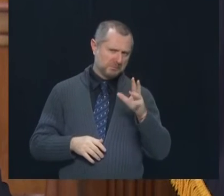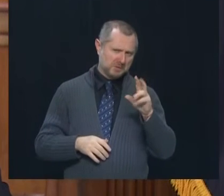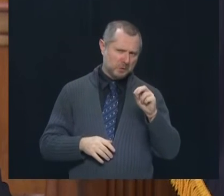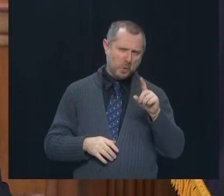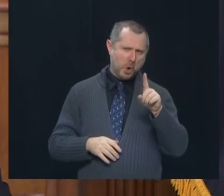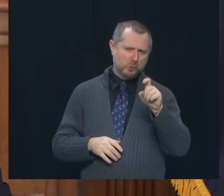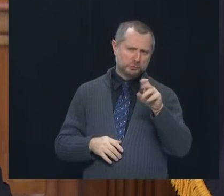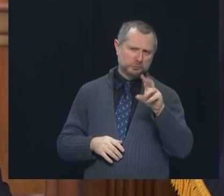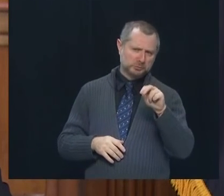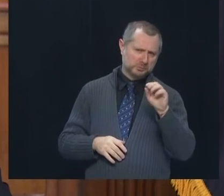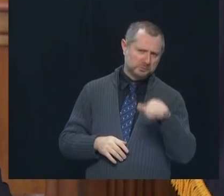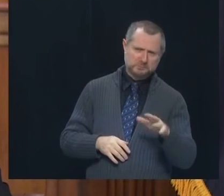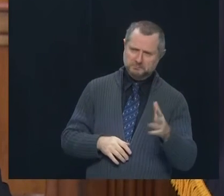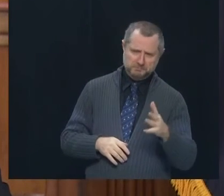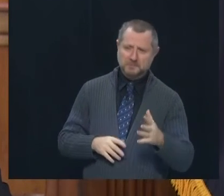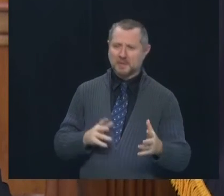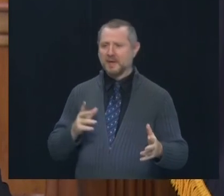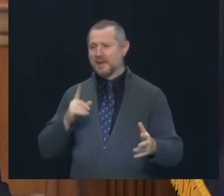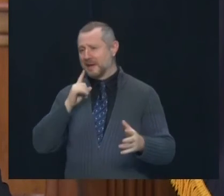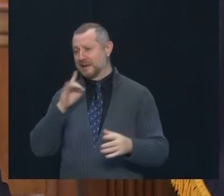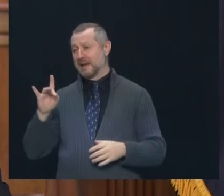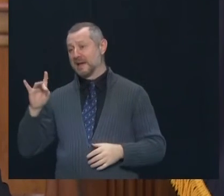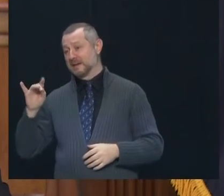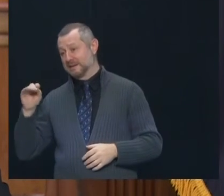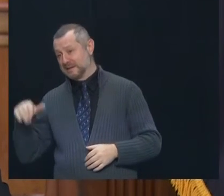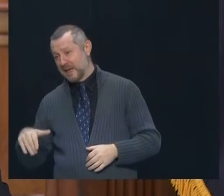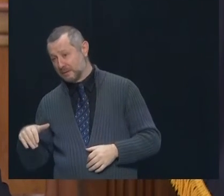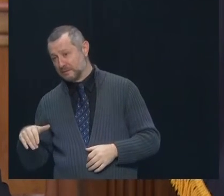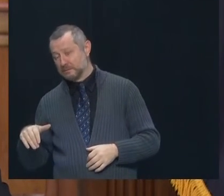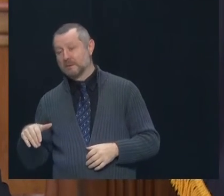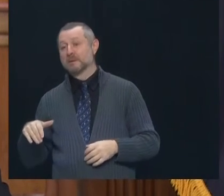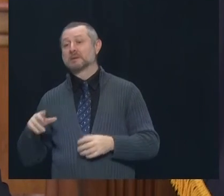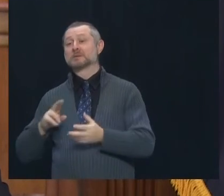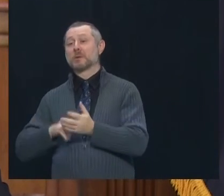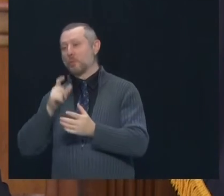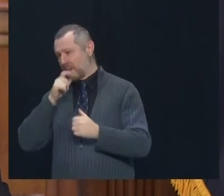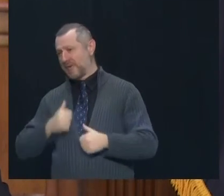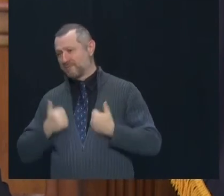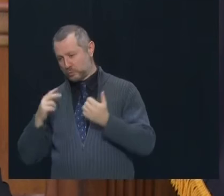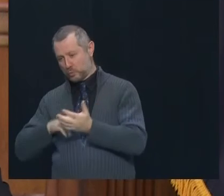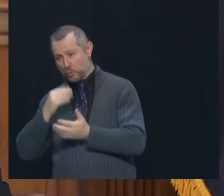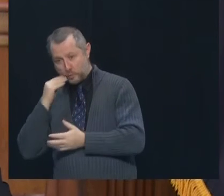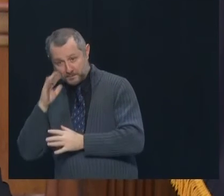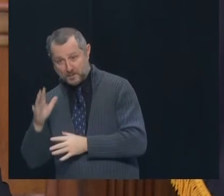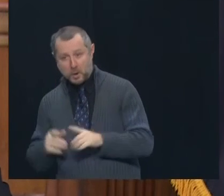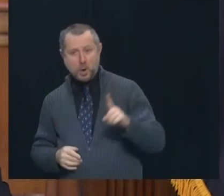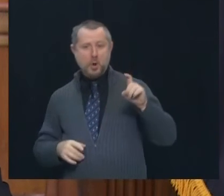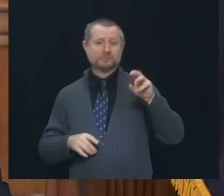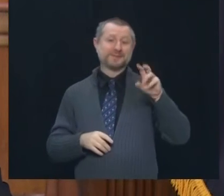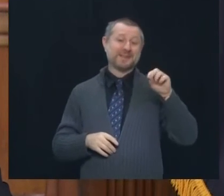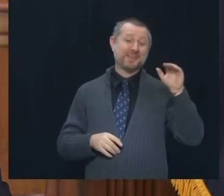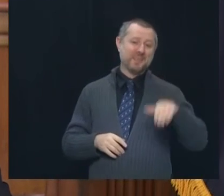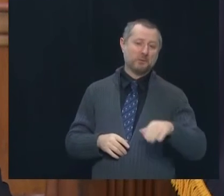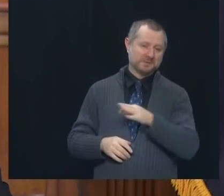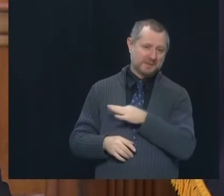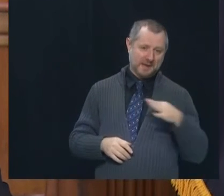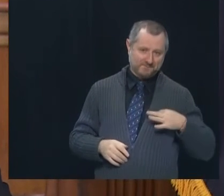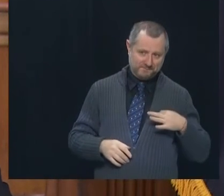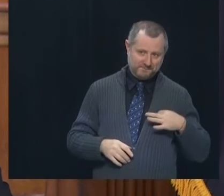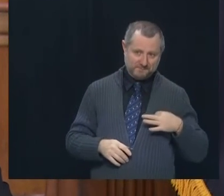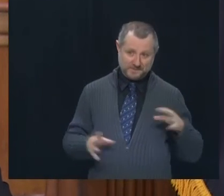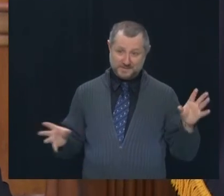80 residents of nursing homes and 130,000 staff. So you're at